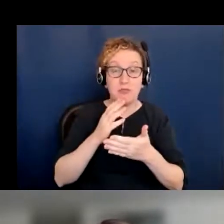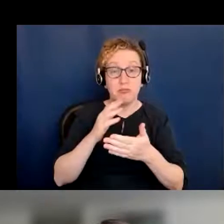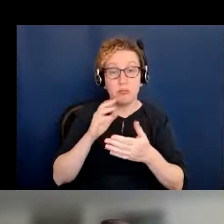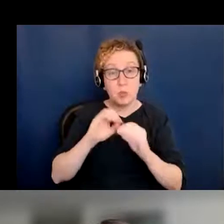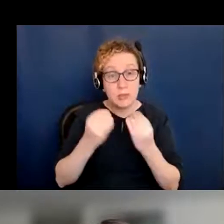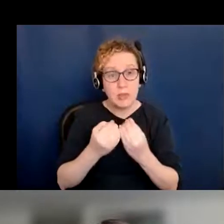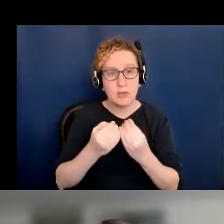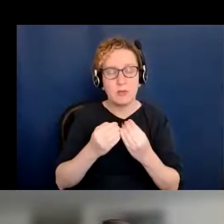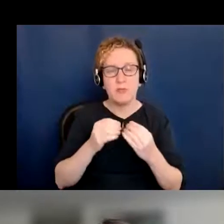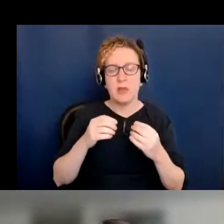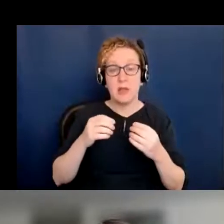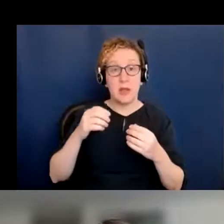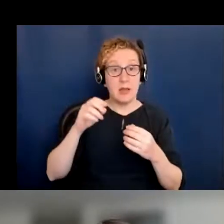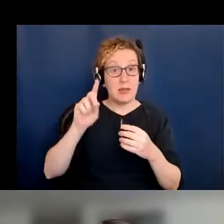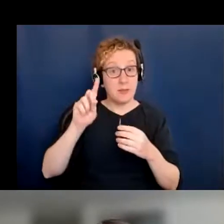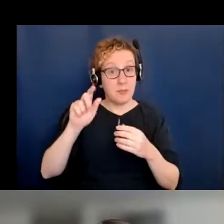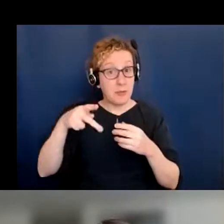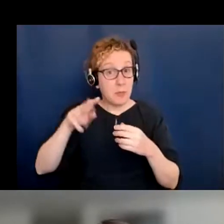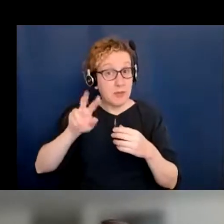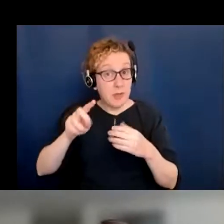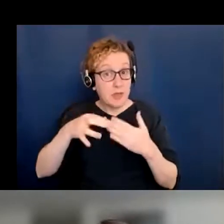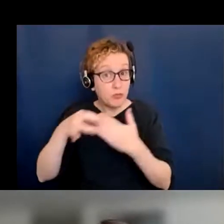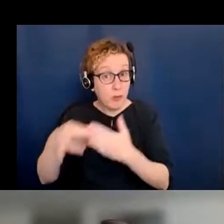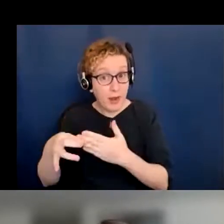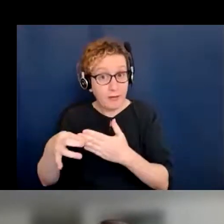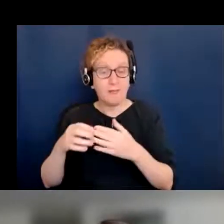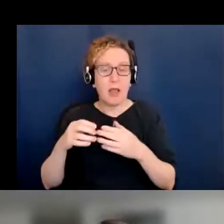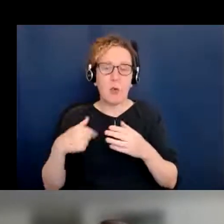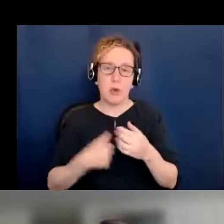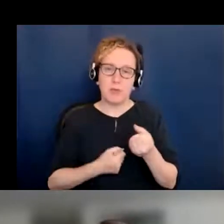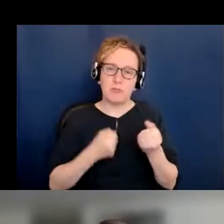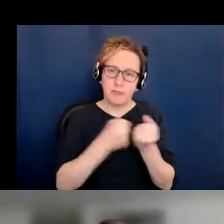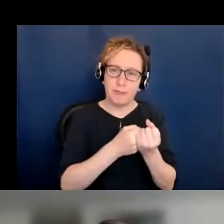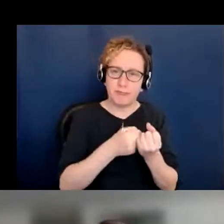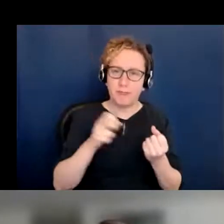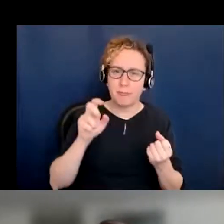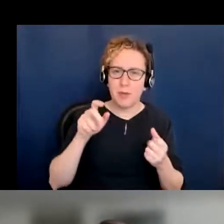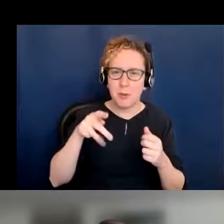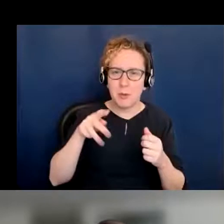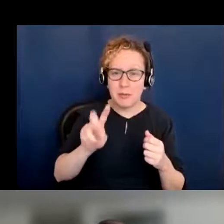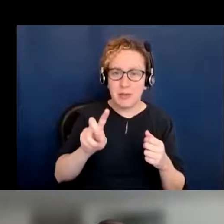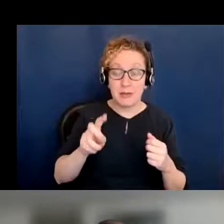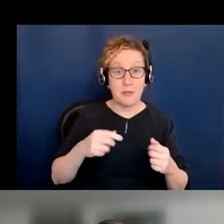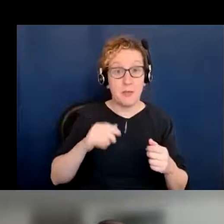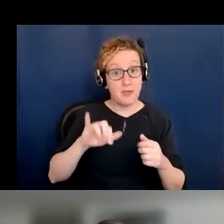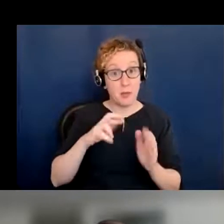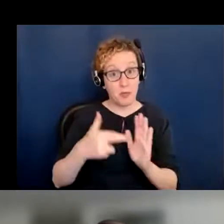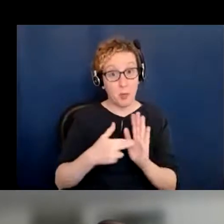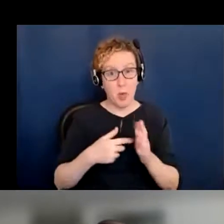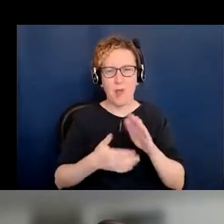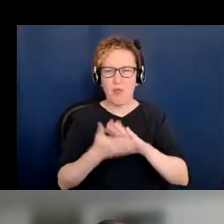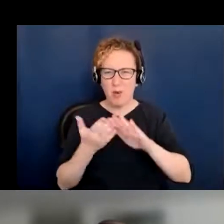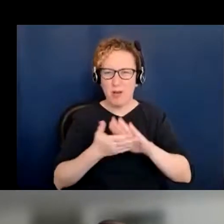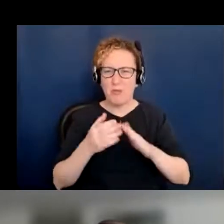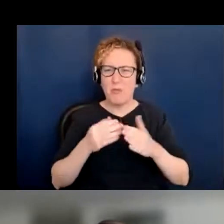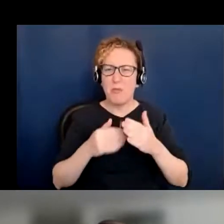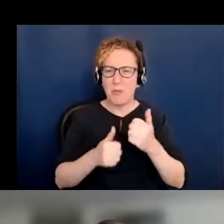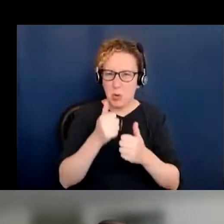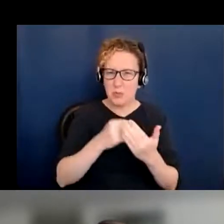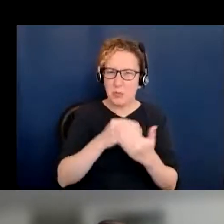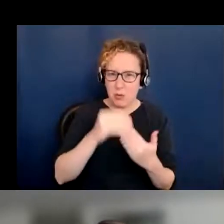with disabilities. And in that role, I run most of our programs, special events, including